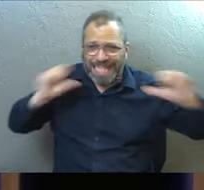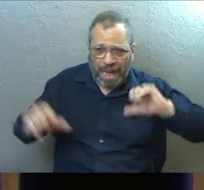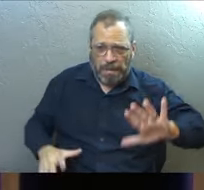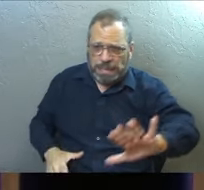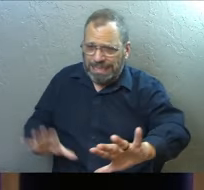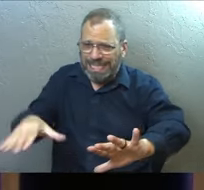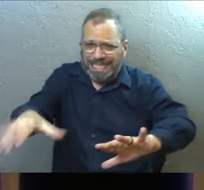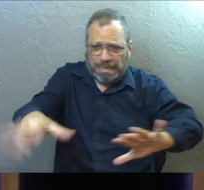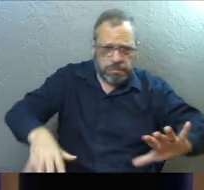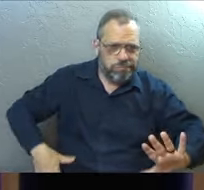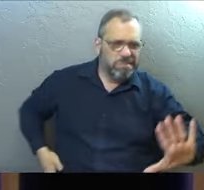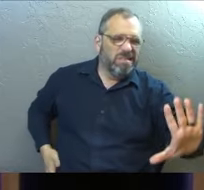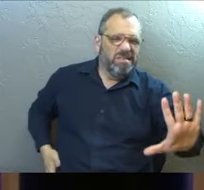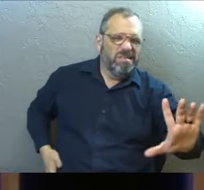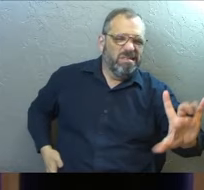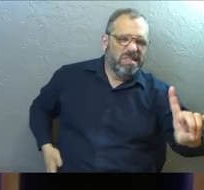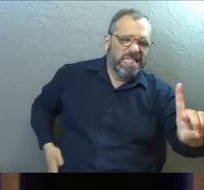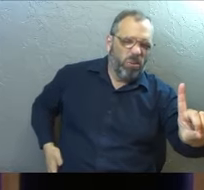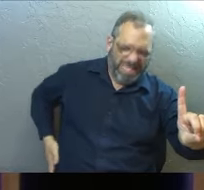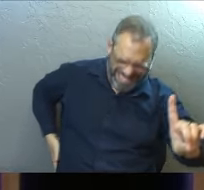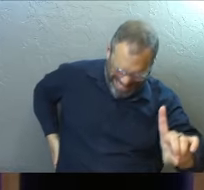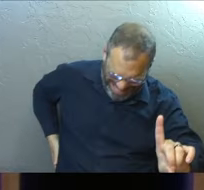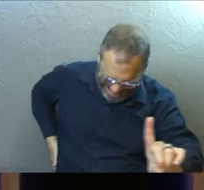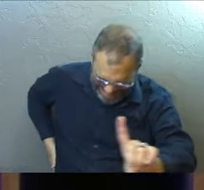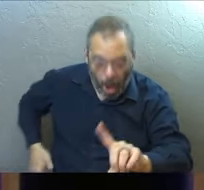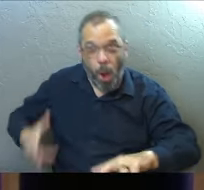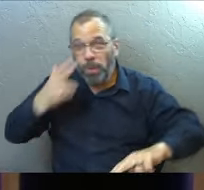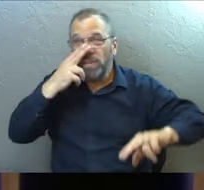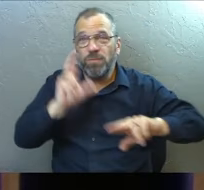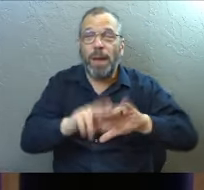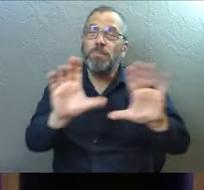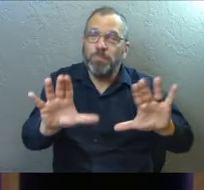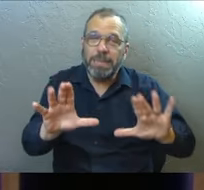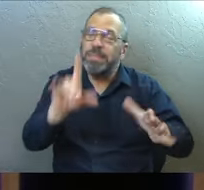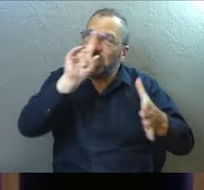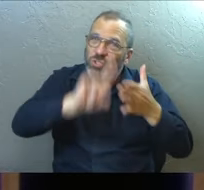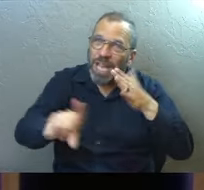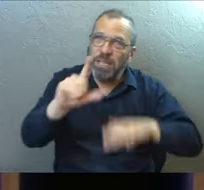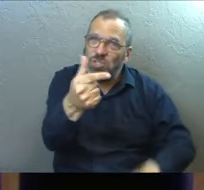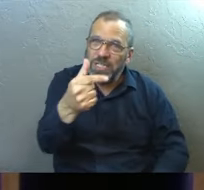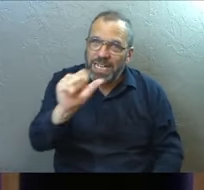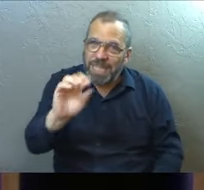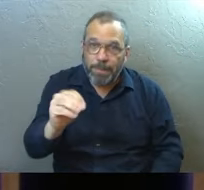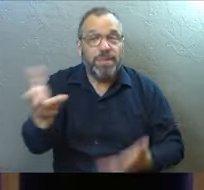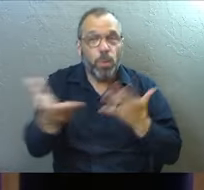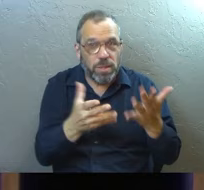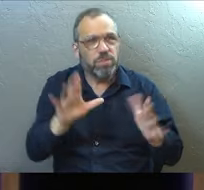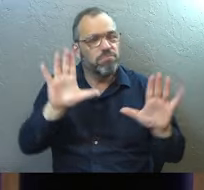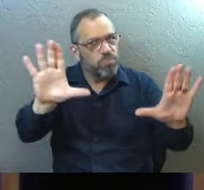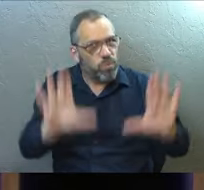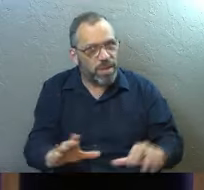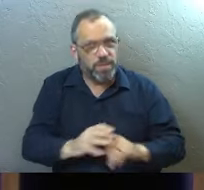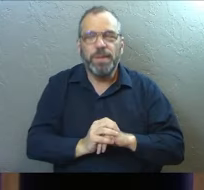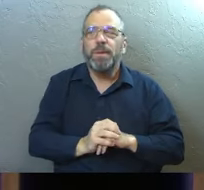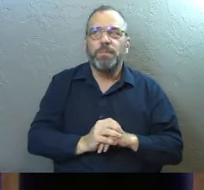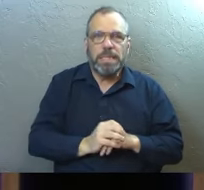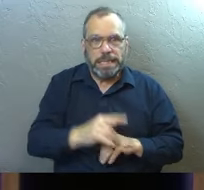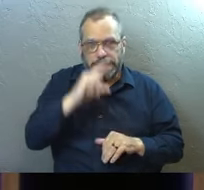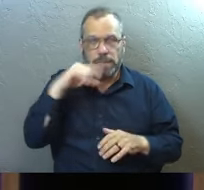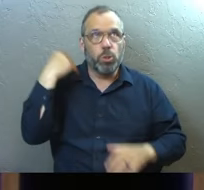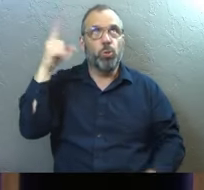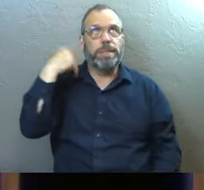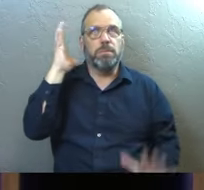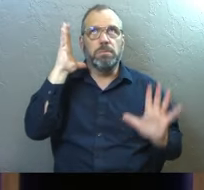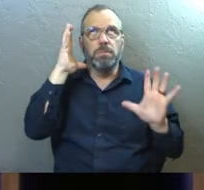but but it's a ton of fun, dude. It's awesome. So I would encourage you, check it out if you want to serve there. It is awesome, but those kids are